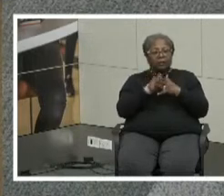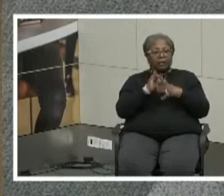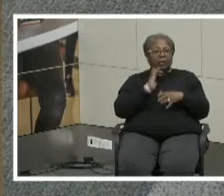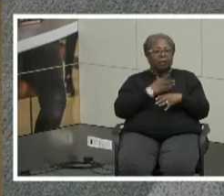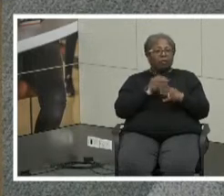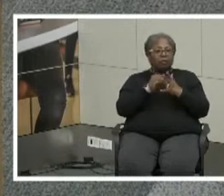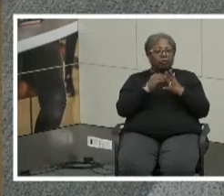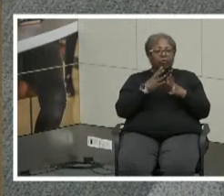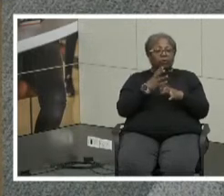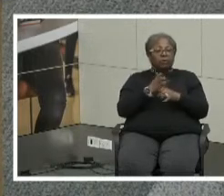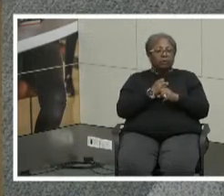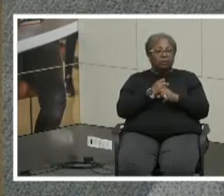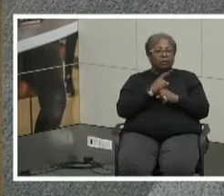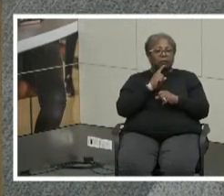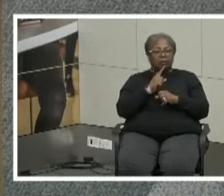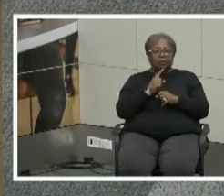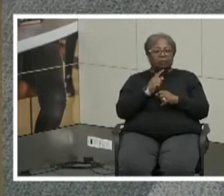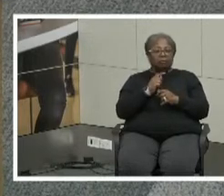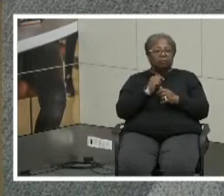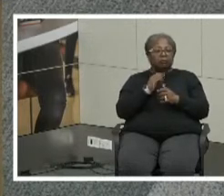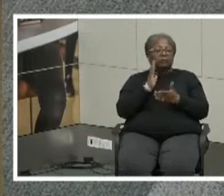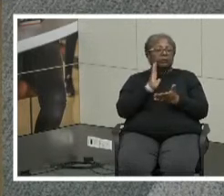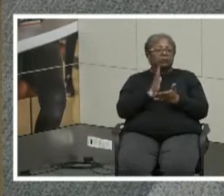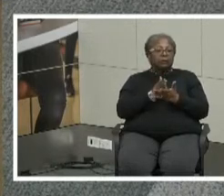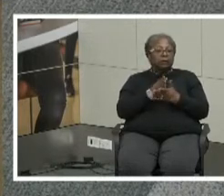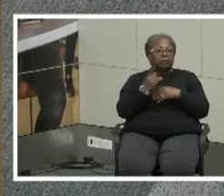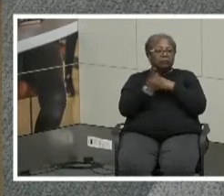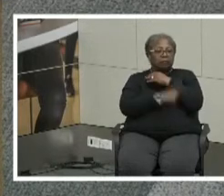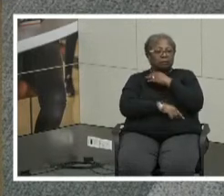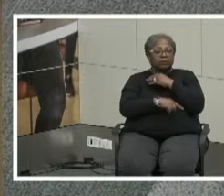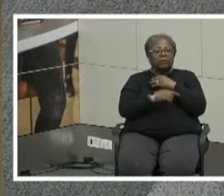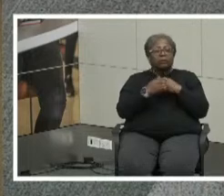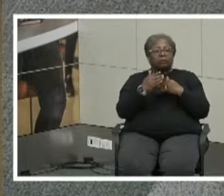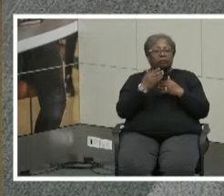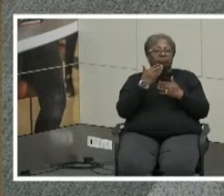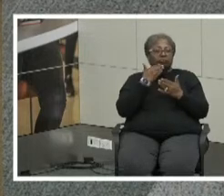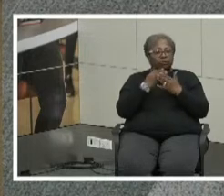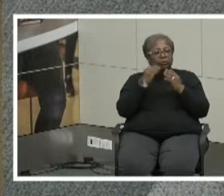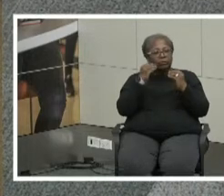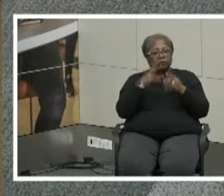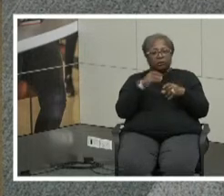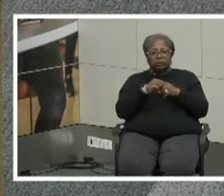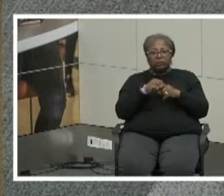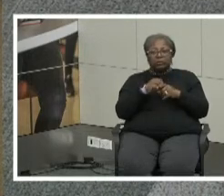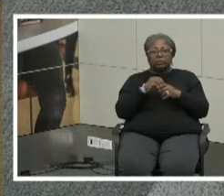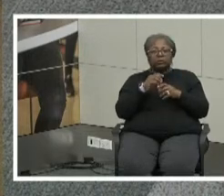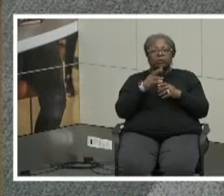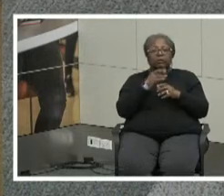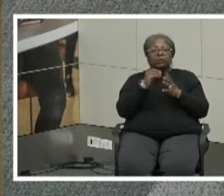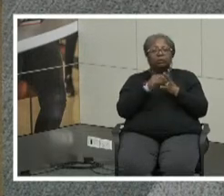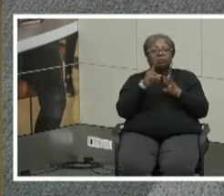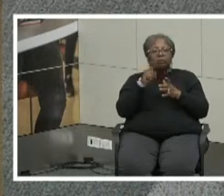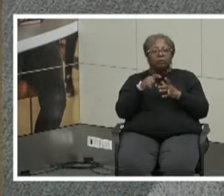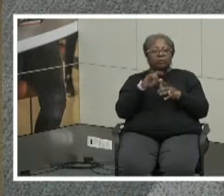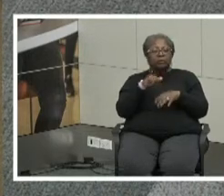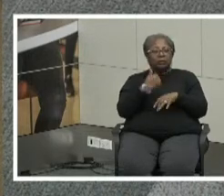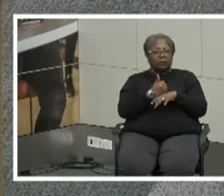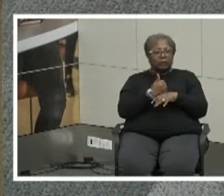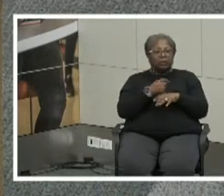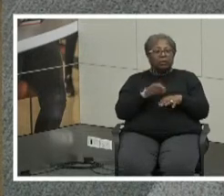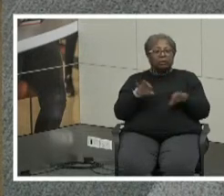students receive it's past time to stop penalizing highly effective teachers and harming students you must adopt